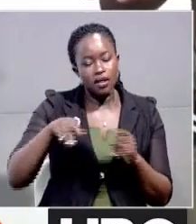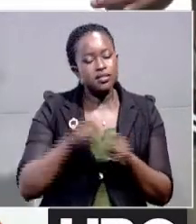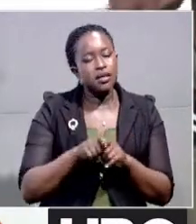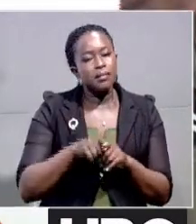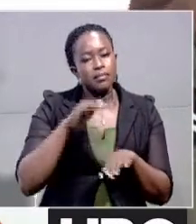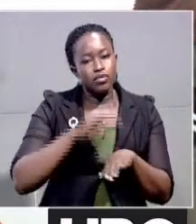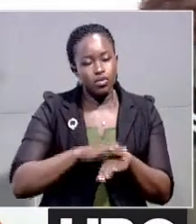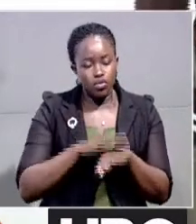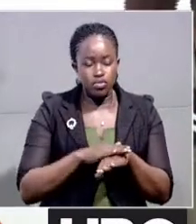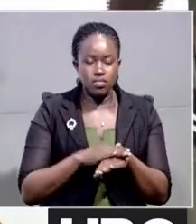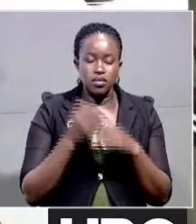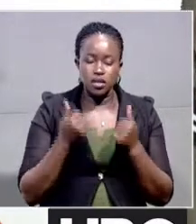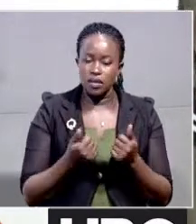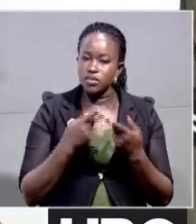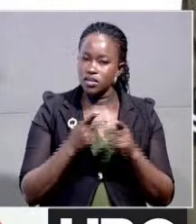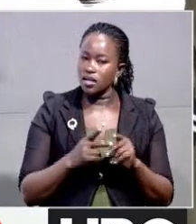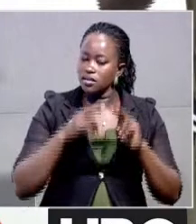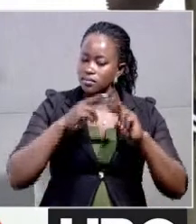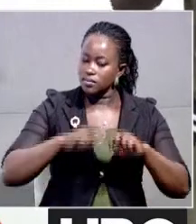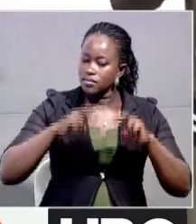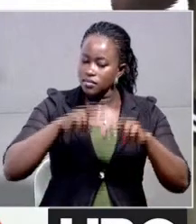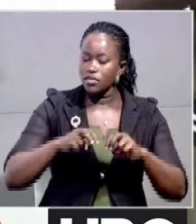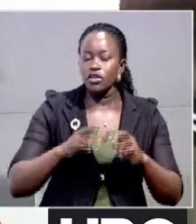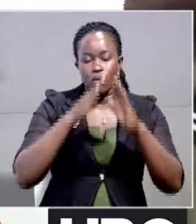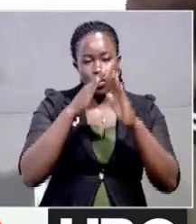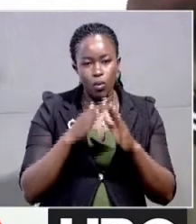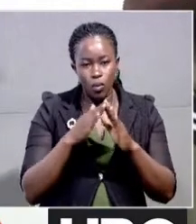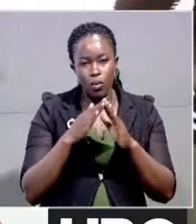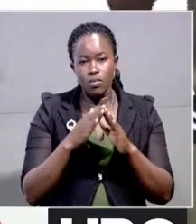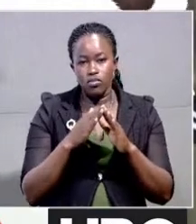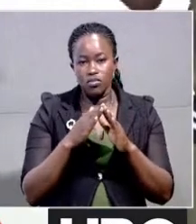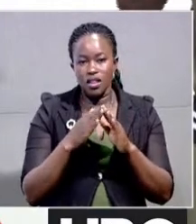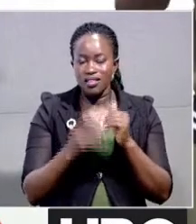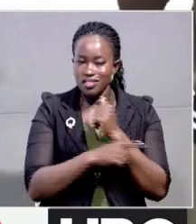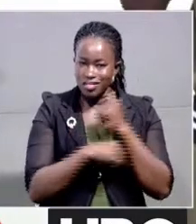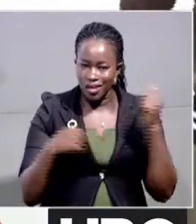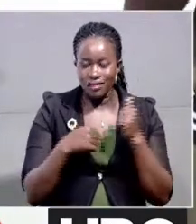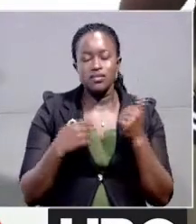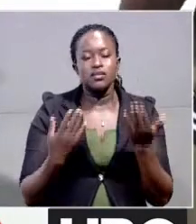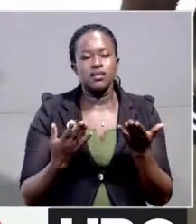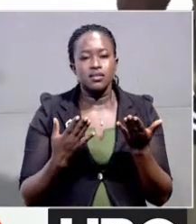are investigating a home invasion attack and robbery